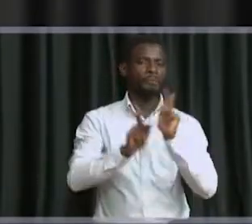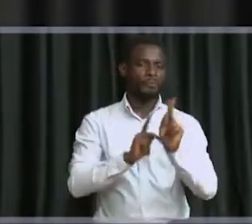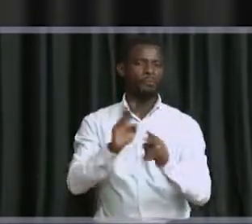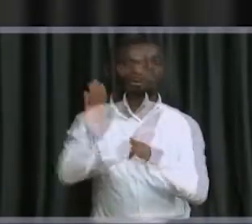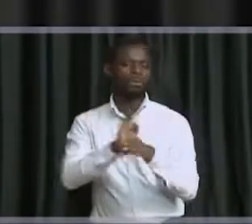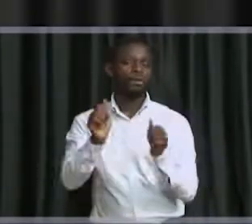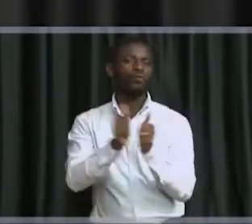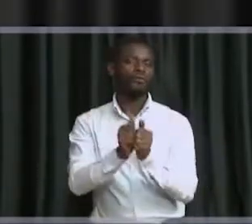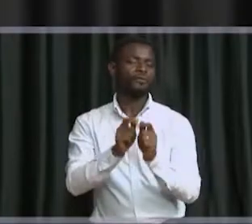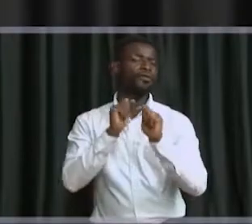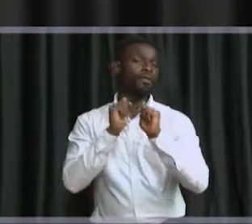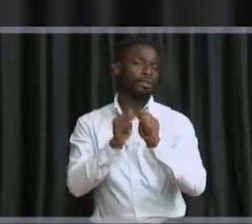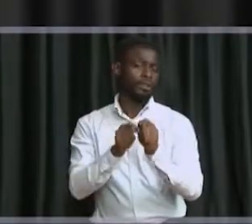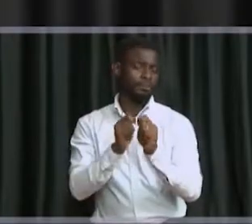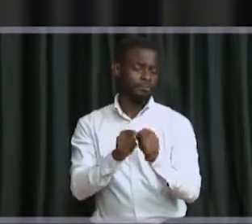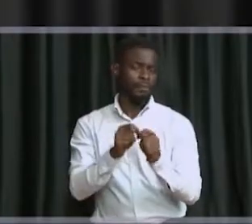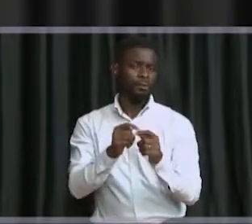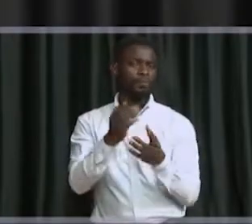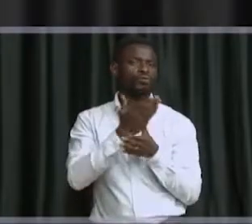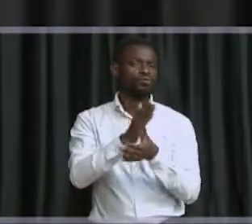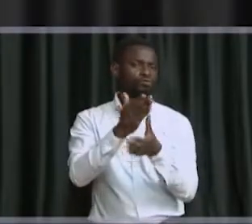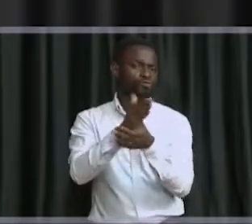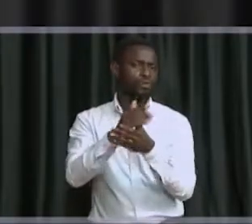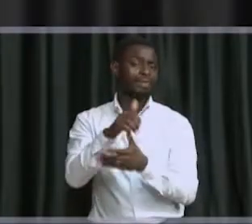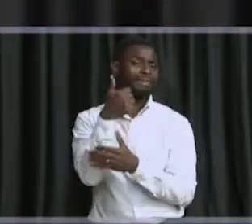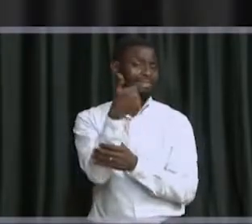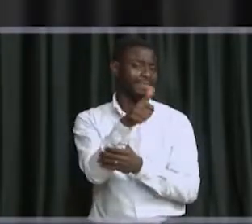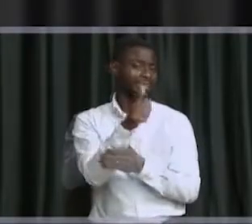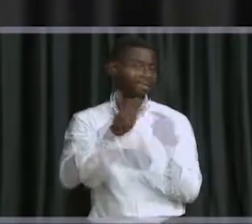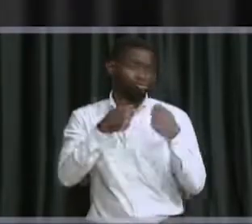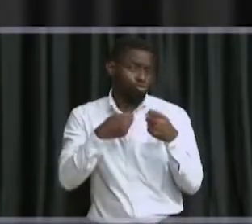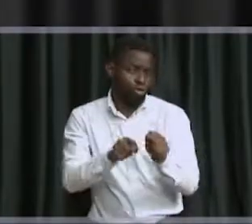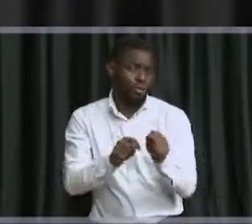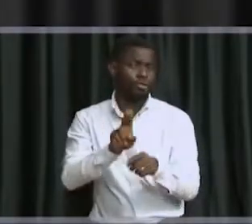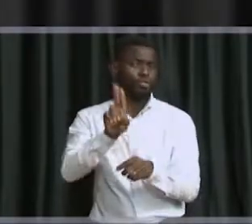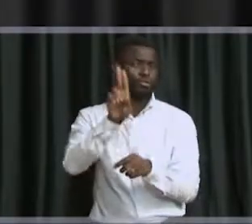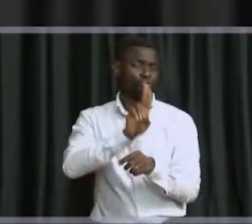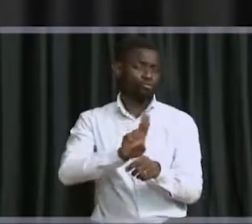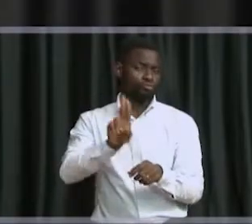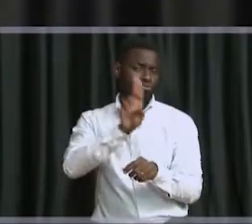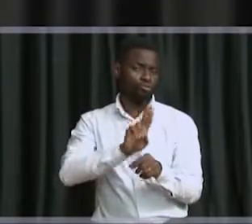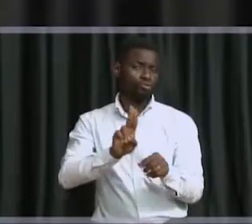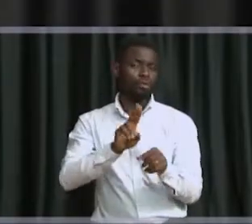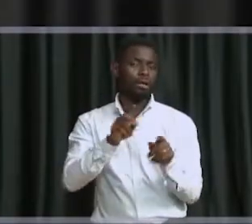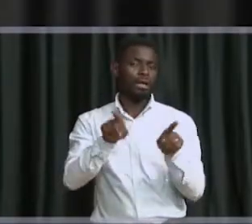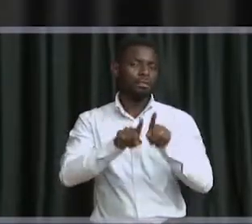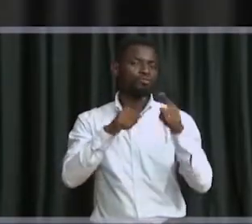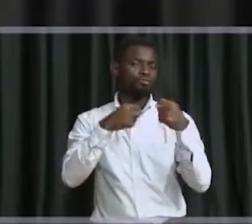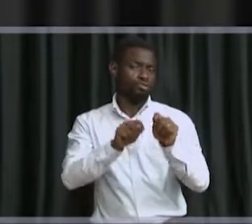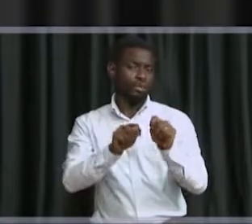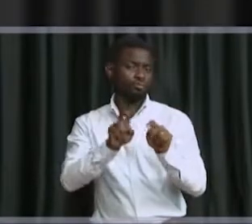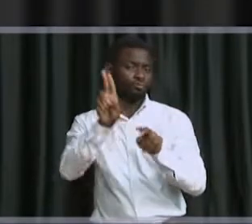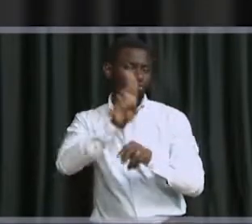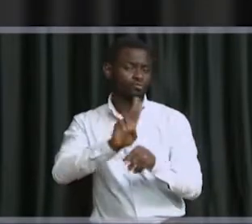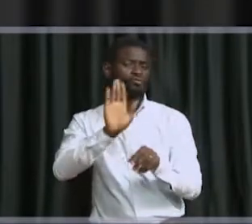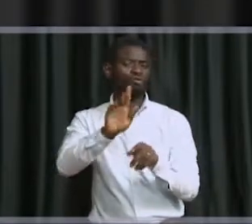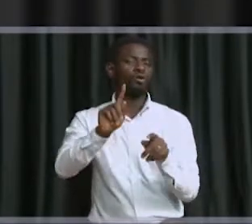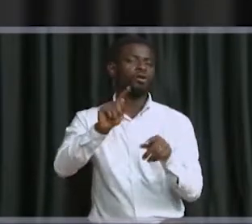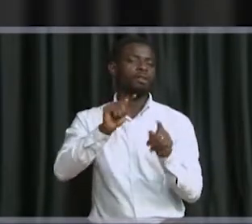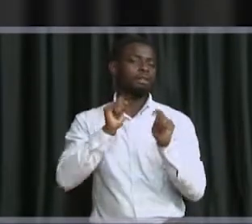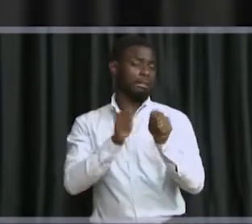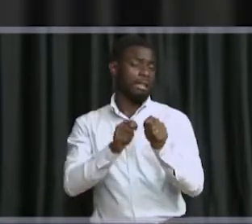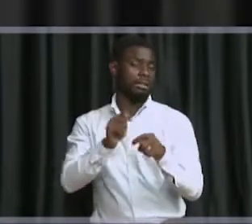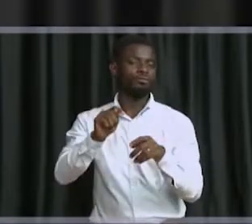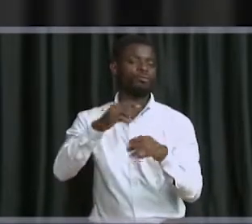yesu ya ense mbise duwa ubitimi e yi anon abra upese wadu wadu machedie e